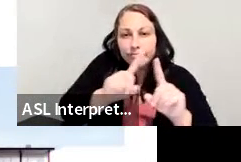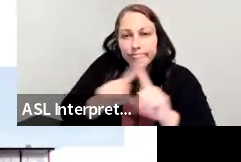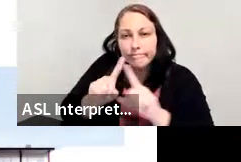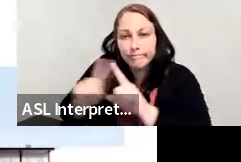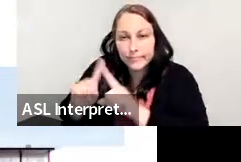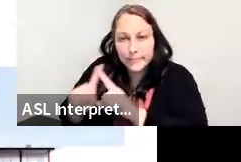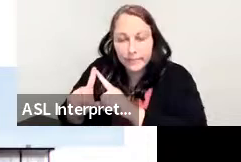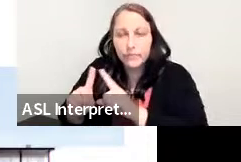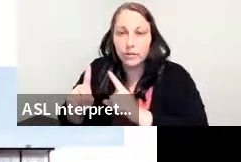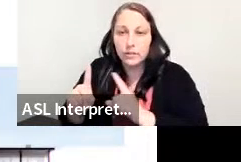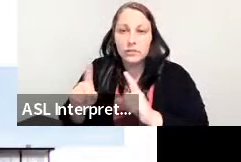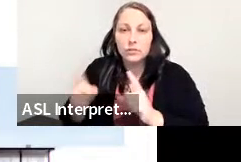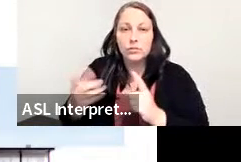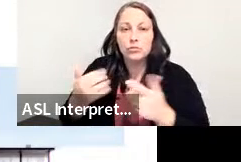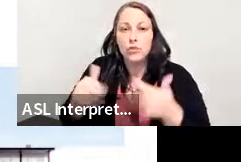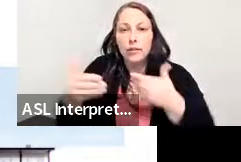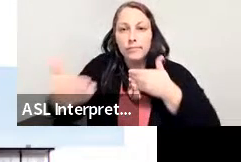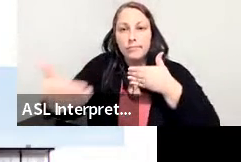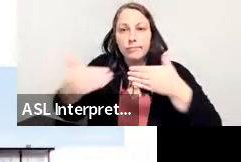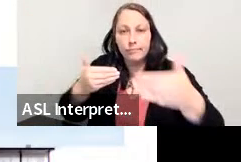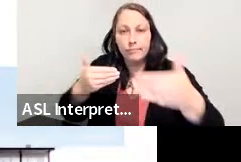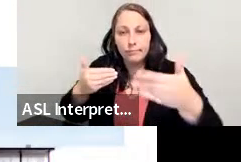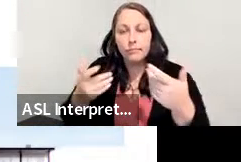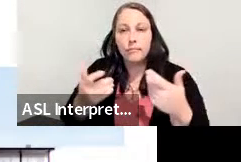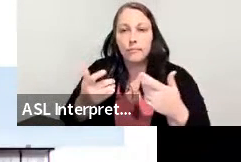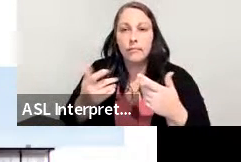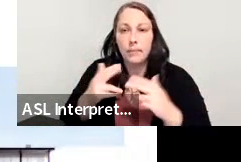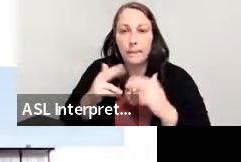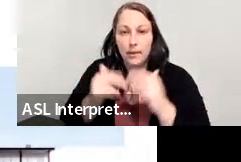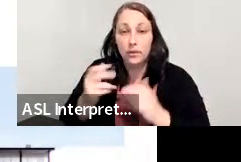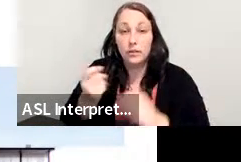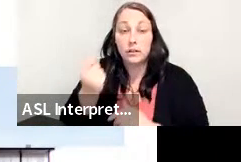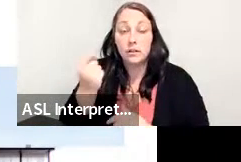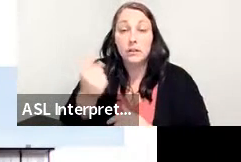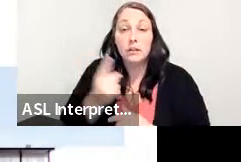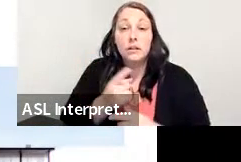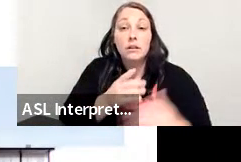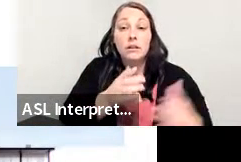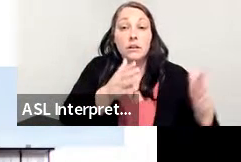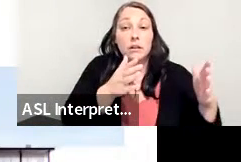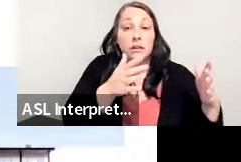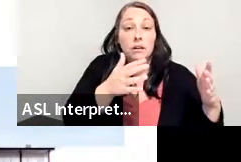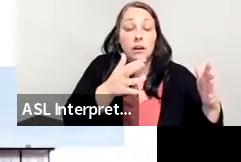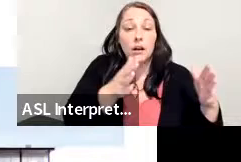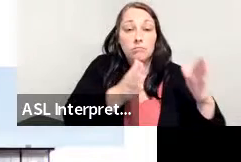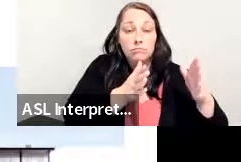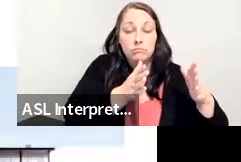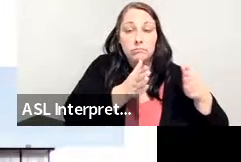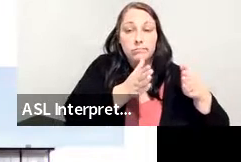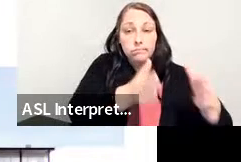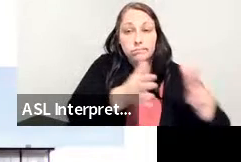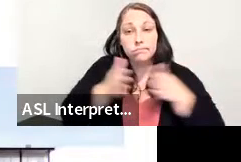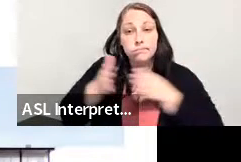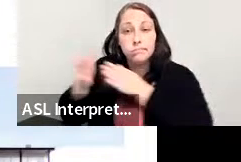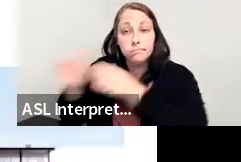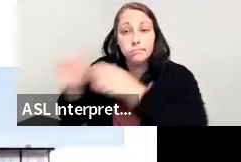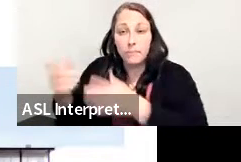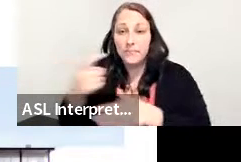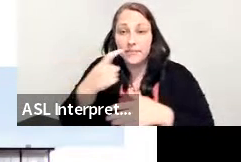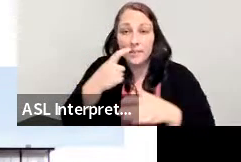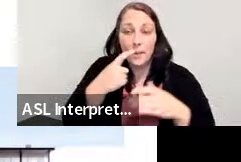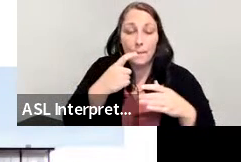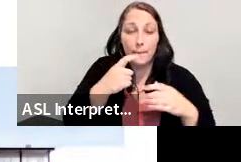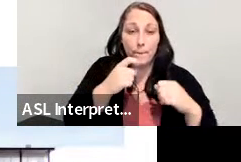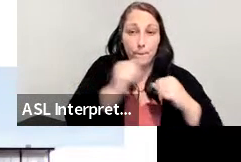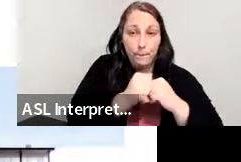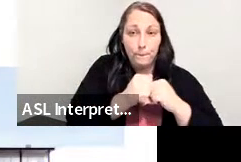windows on essentially the corners of the site, and then connected with these more